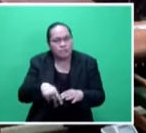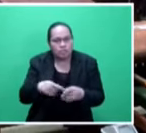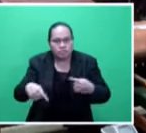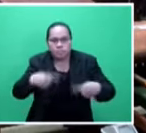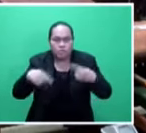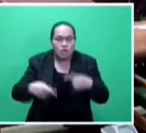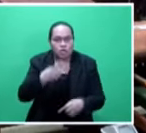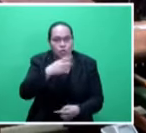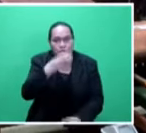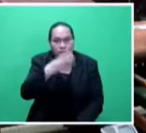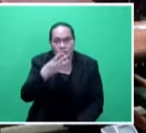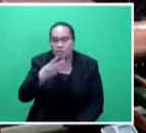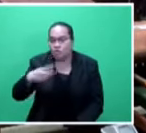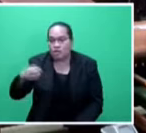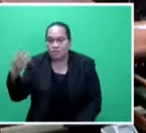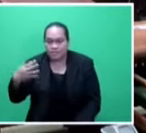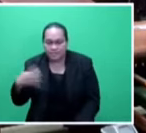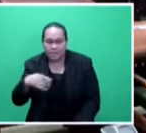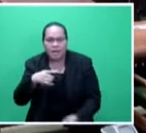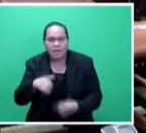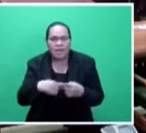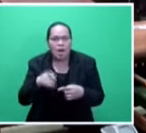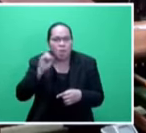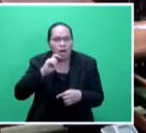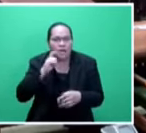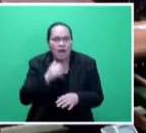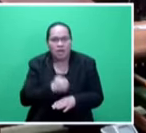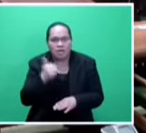2013-2014 consolidated annual review of the Water Authority of Fiji.